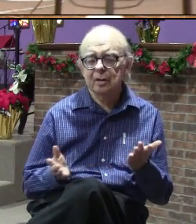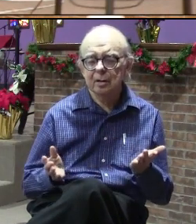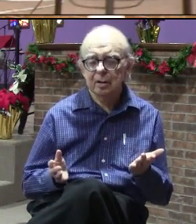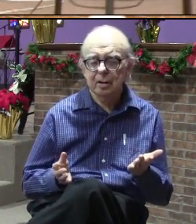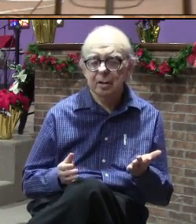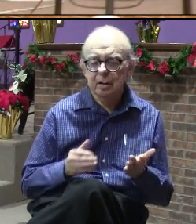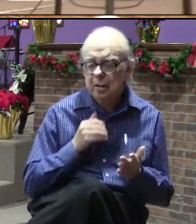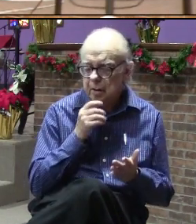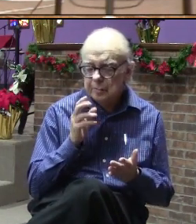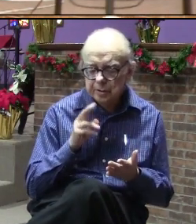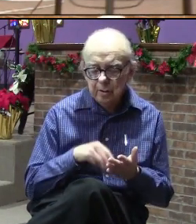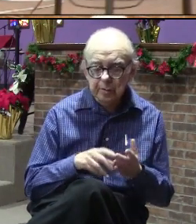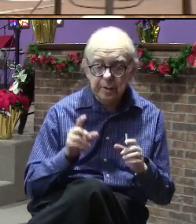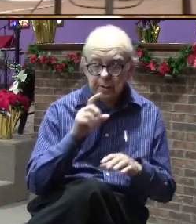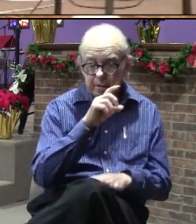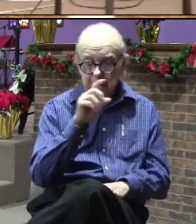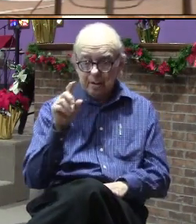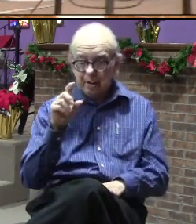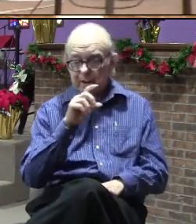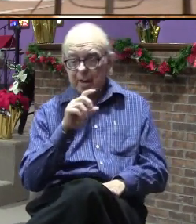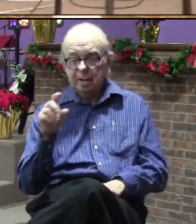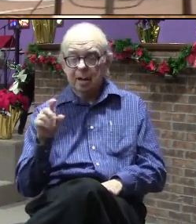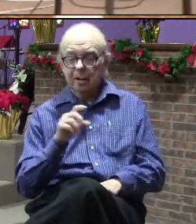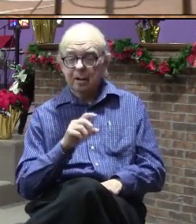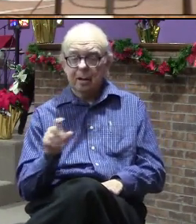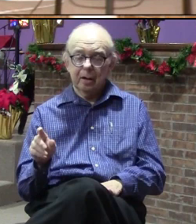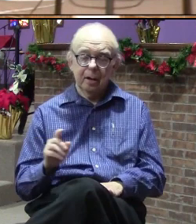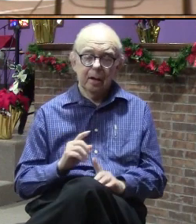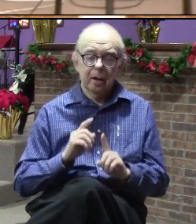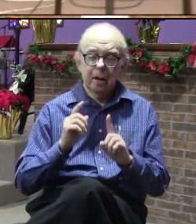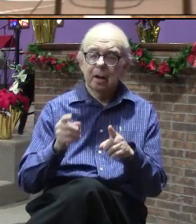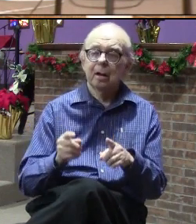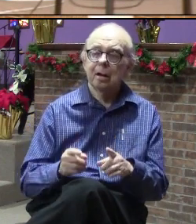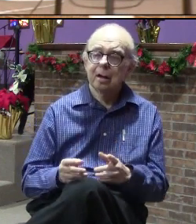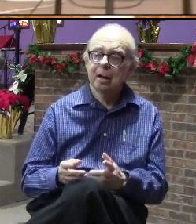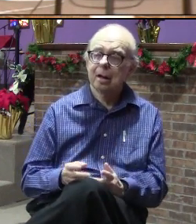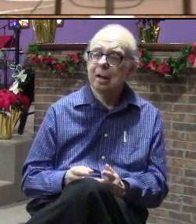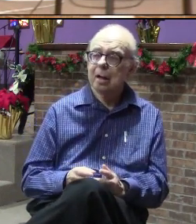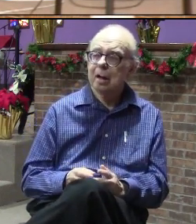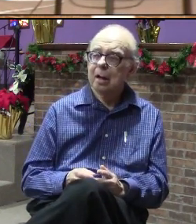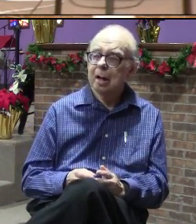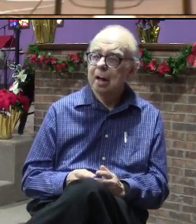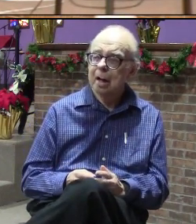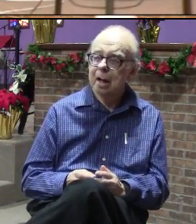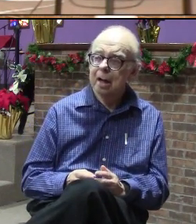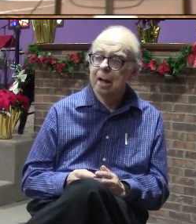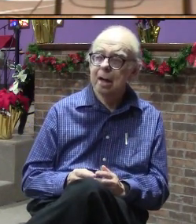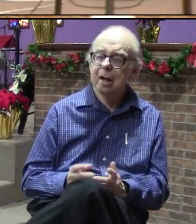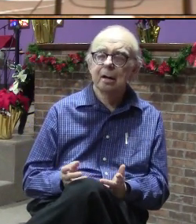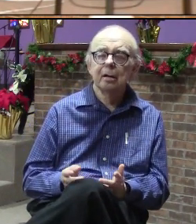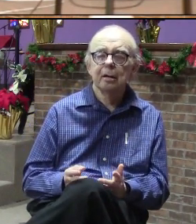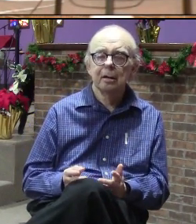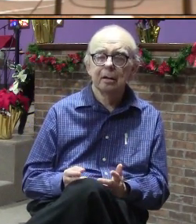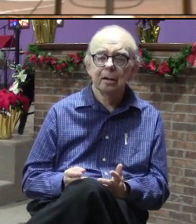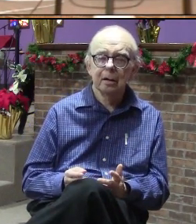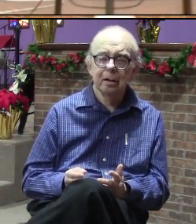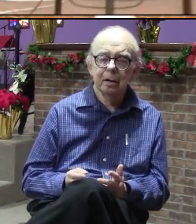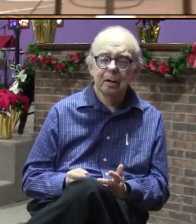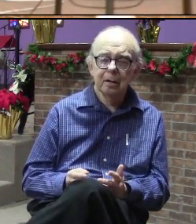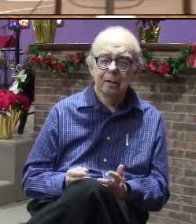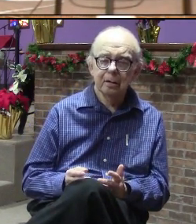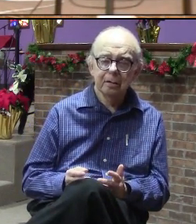read the headlines, okay? Just go straight to don't even go to the funny pages anymore, because they're too